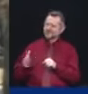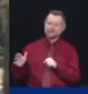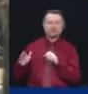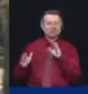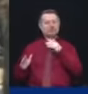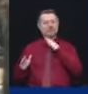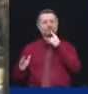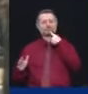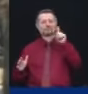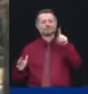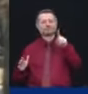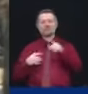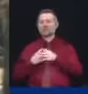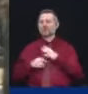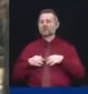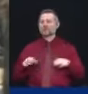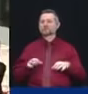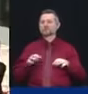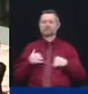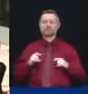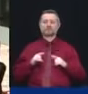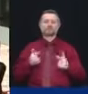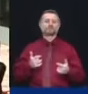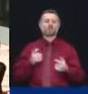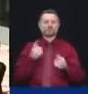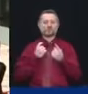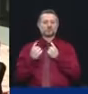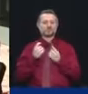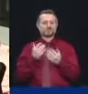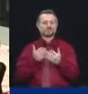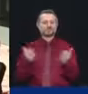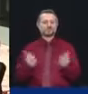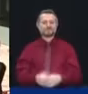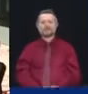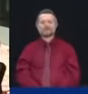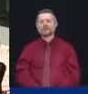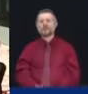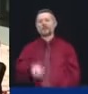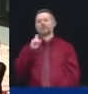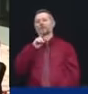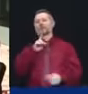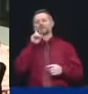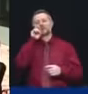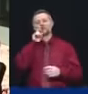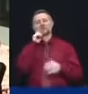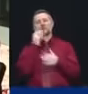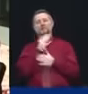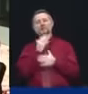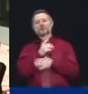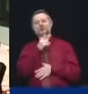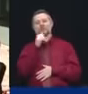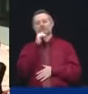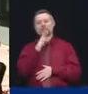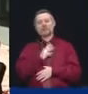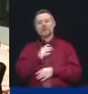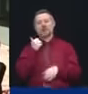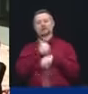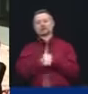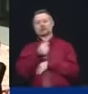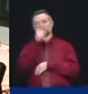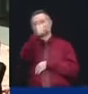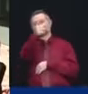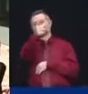just what we're doing. Let's take some questions. Governor, on the issue of sexual harassment, a number of women have obviously accused you of acts,